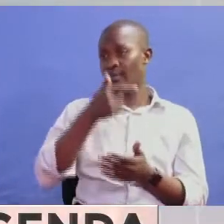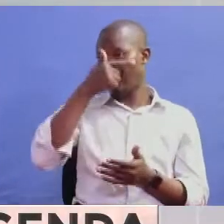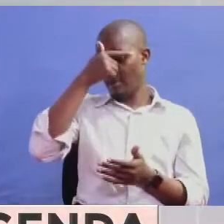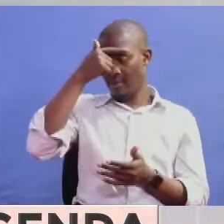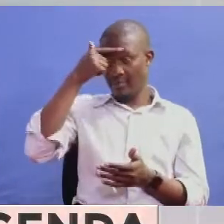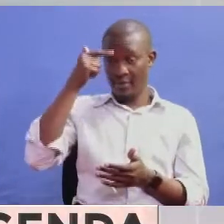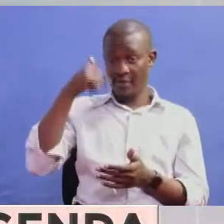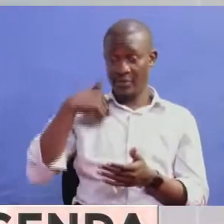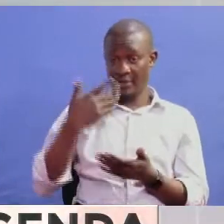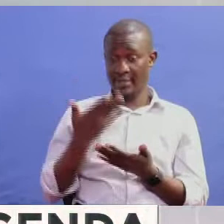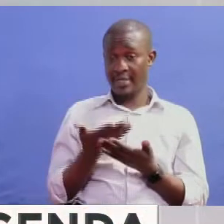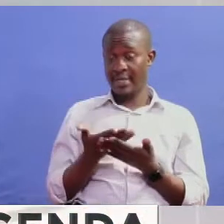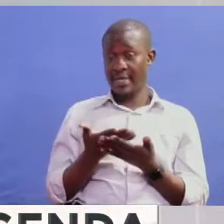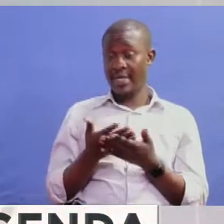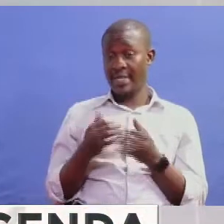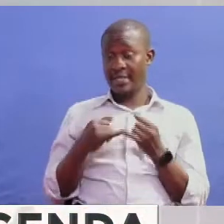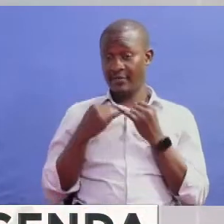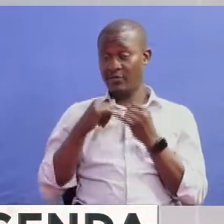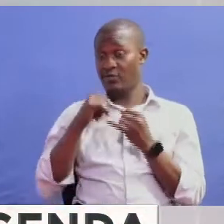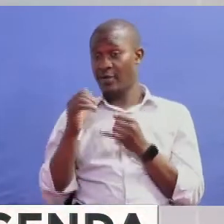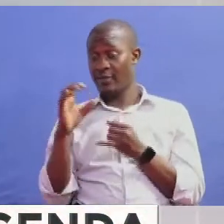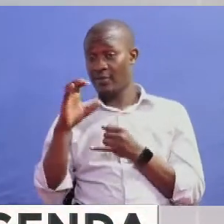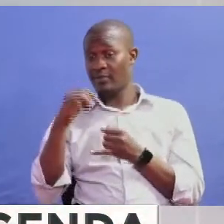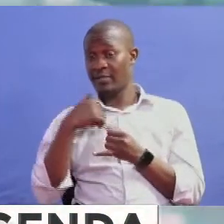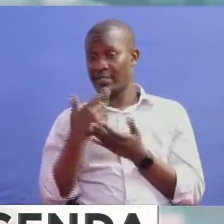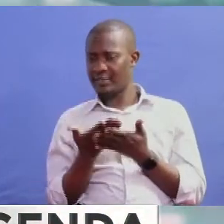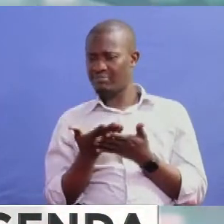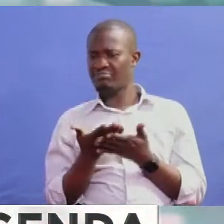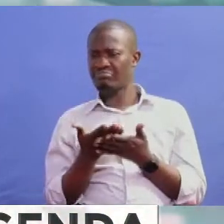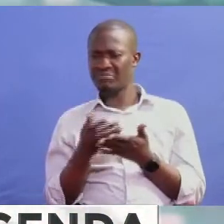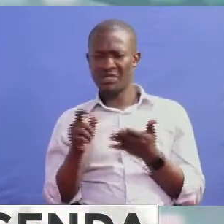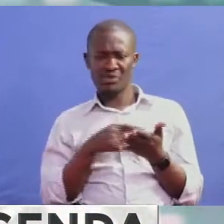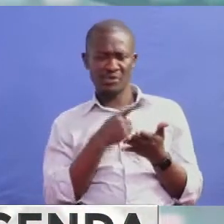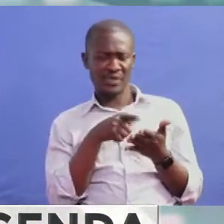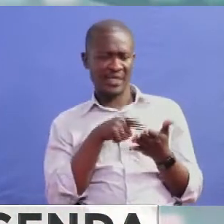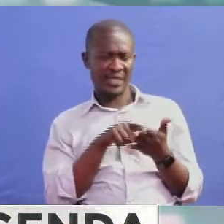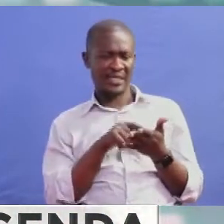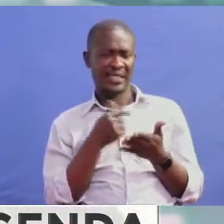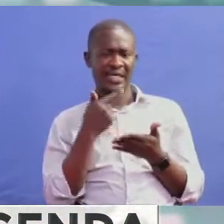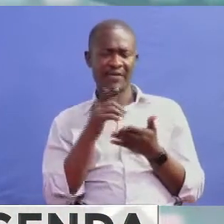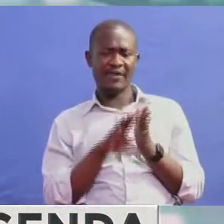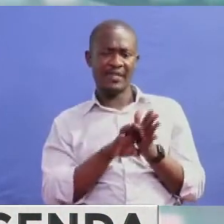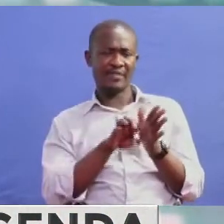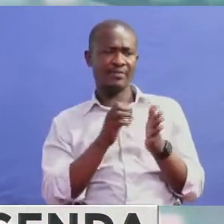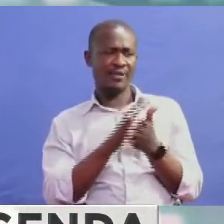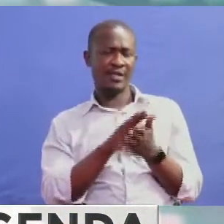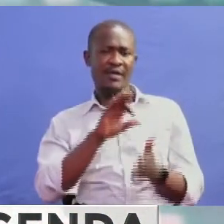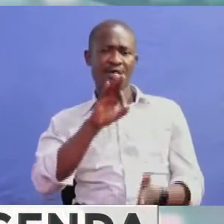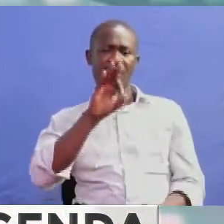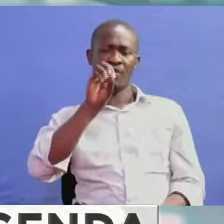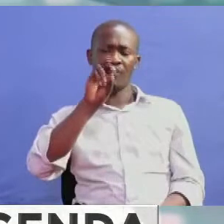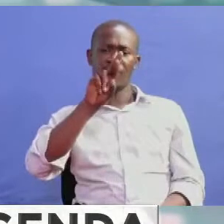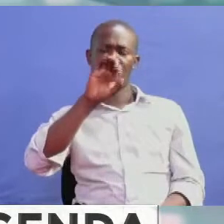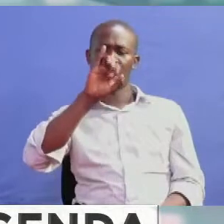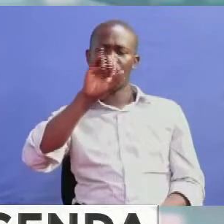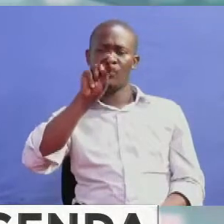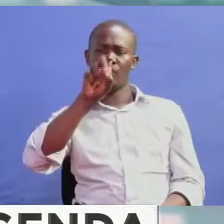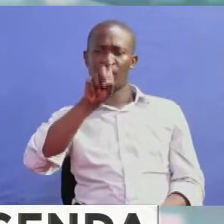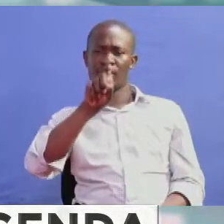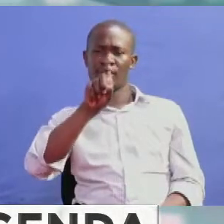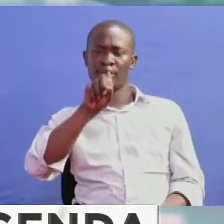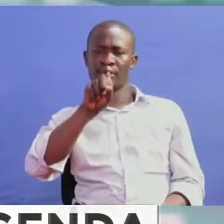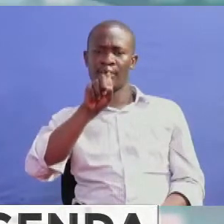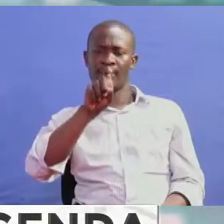yesterday's information to some customers, it's obsolete. Let's give an example of, say, Forex, foreign currency